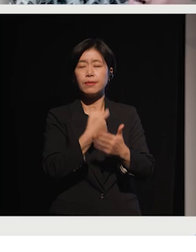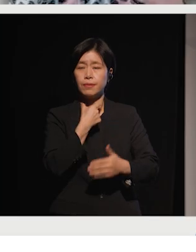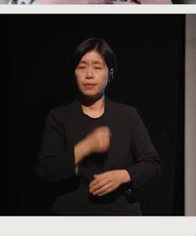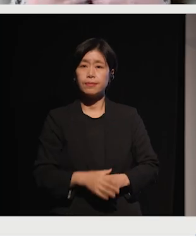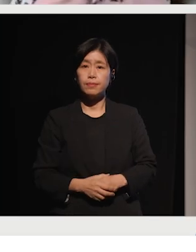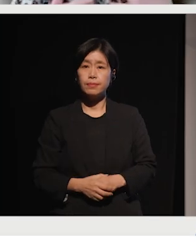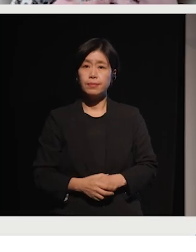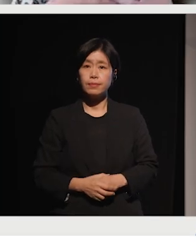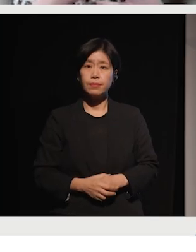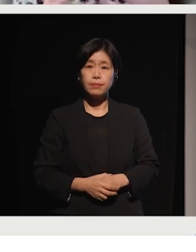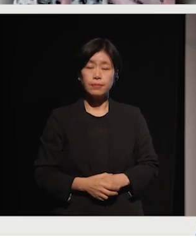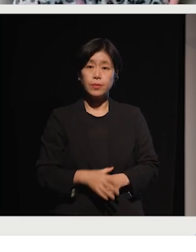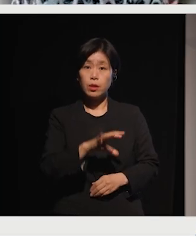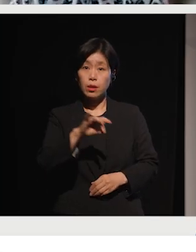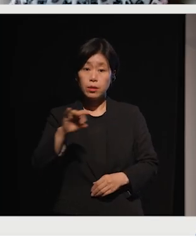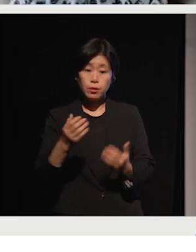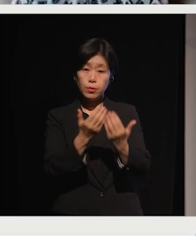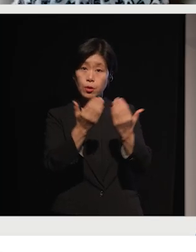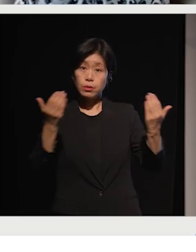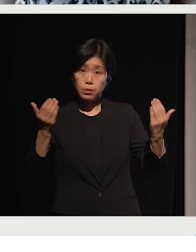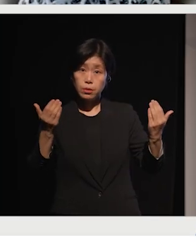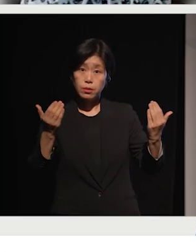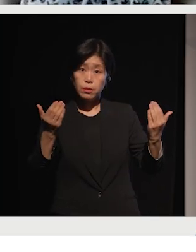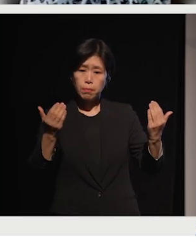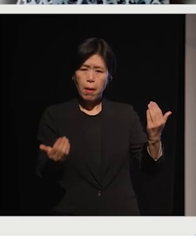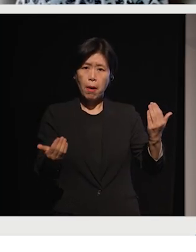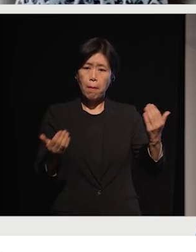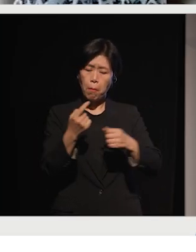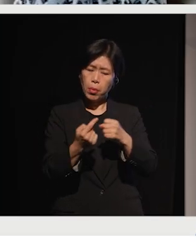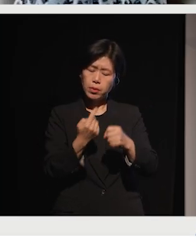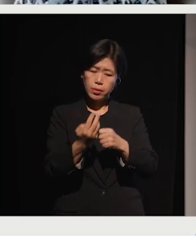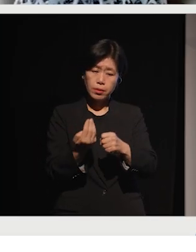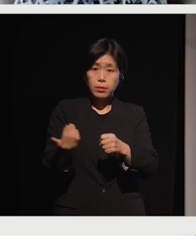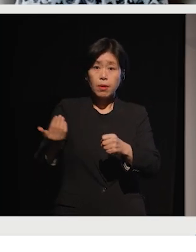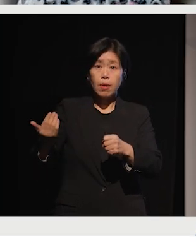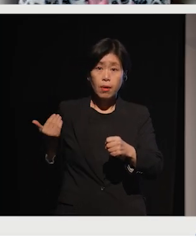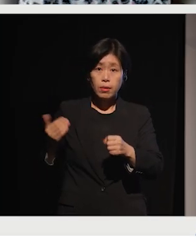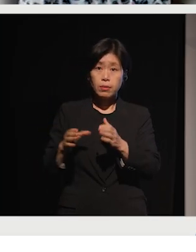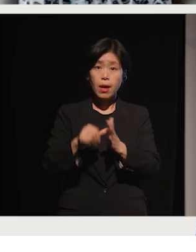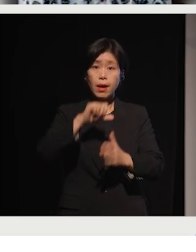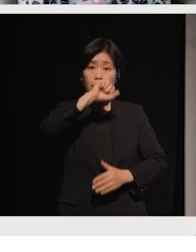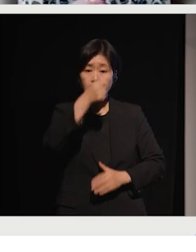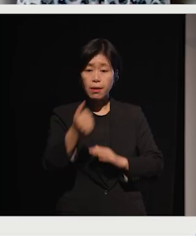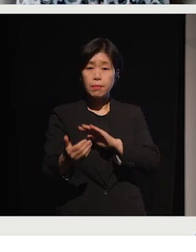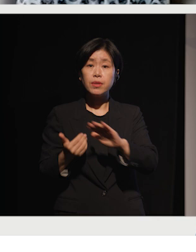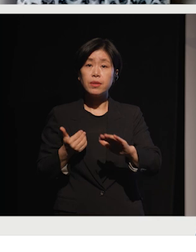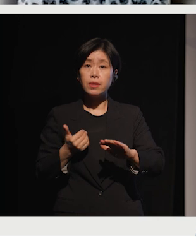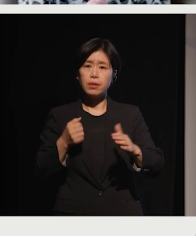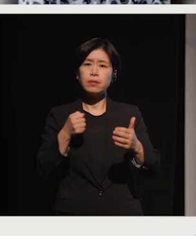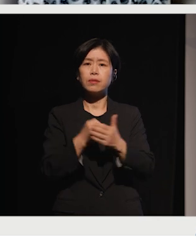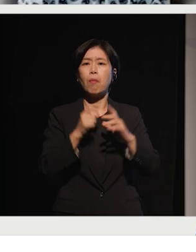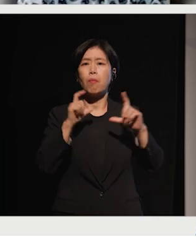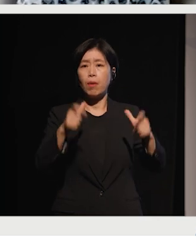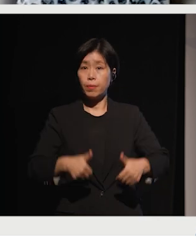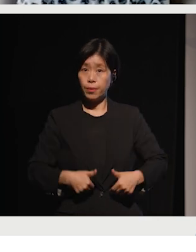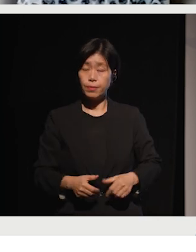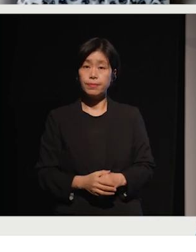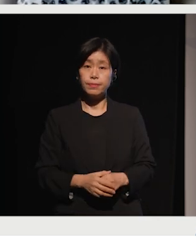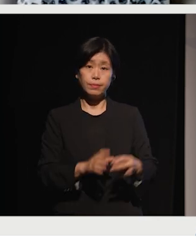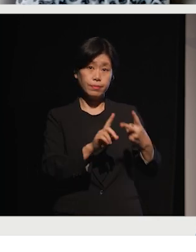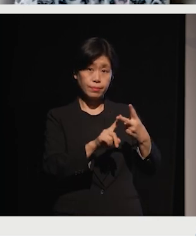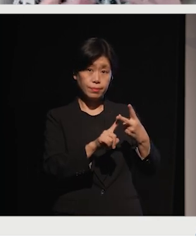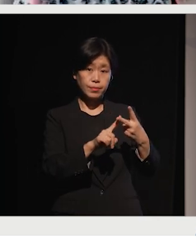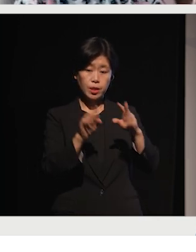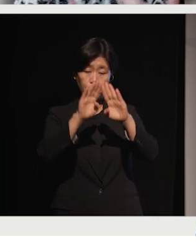putting budgets in years before an exhibition will actually open. The second thing that we ask our museums